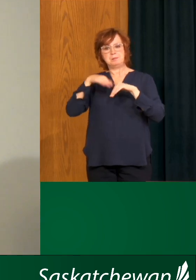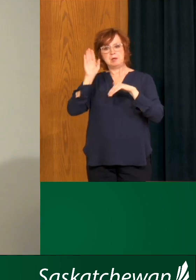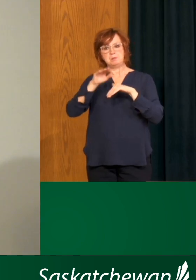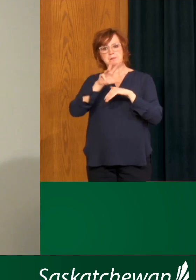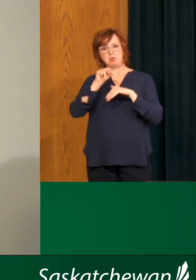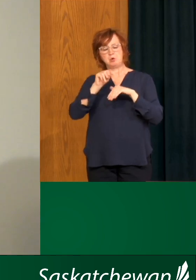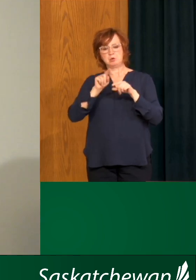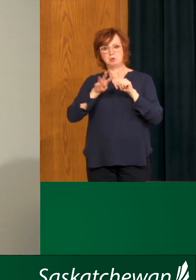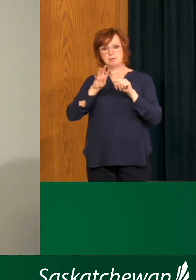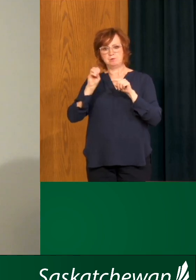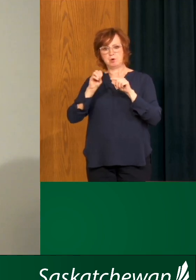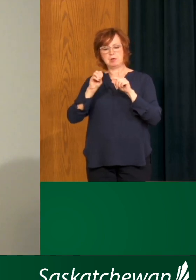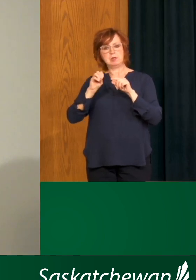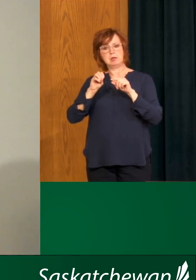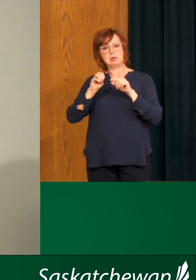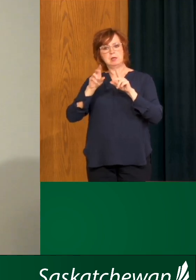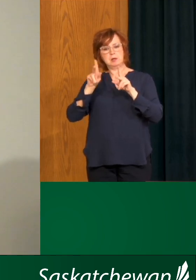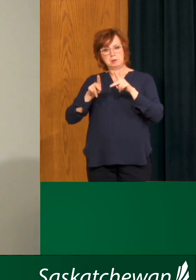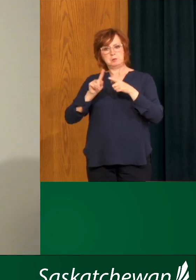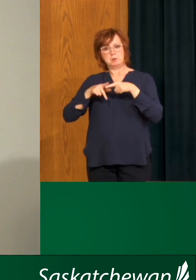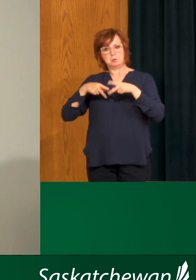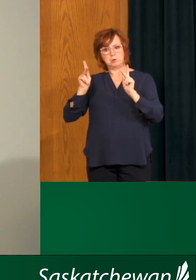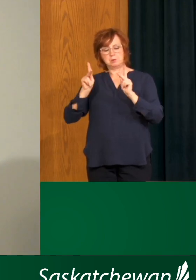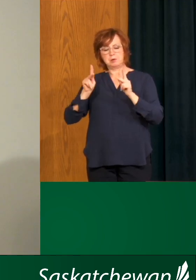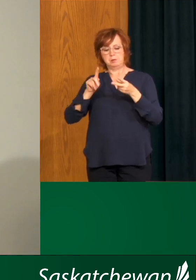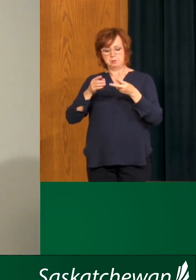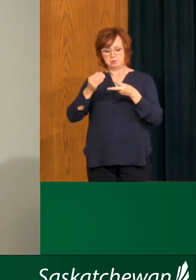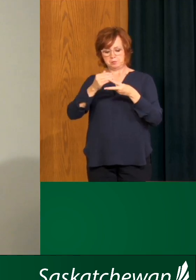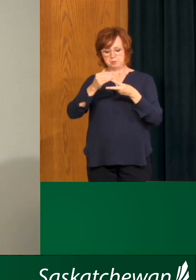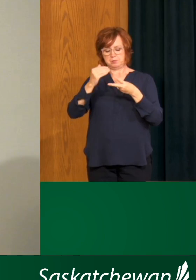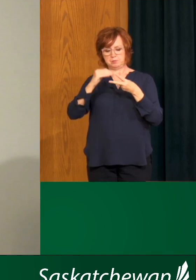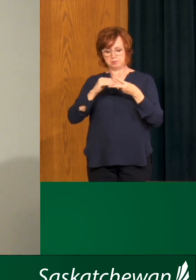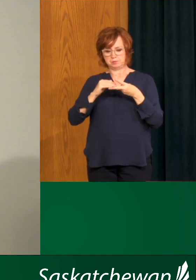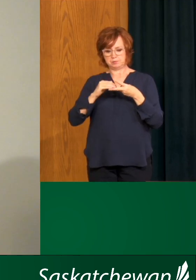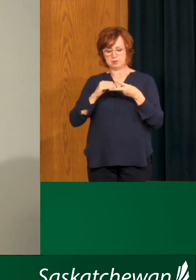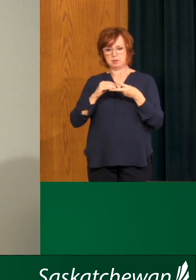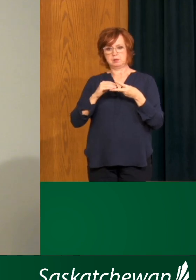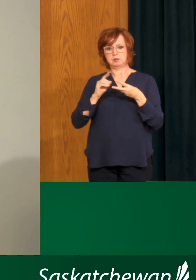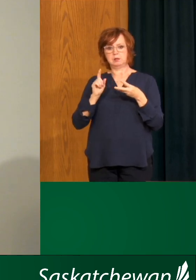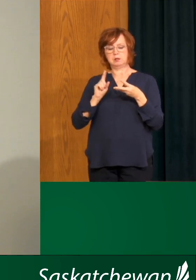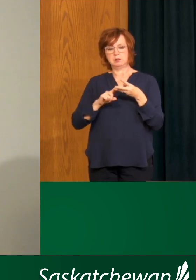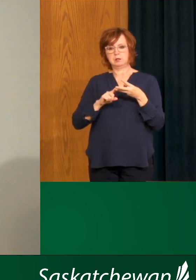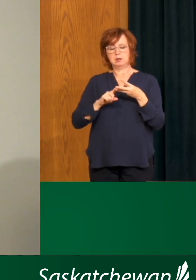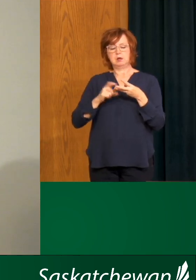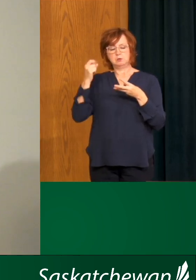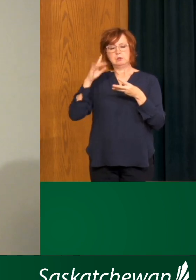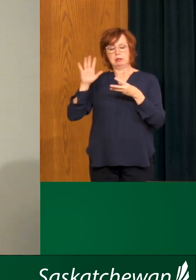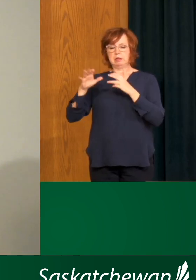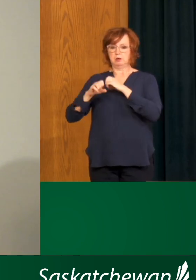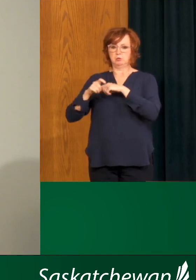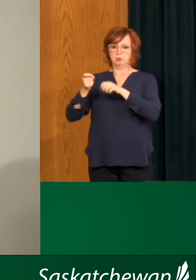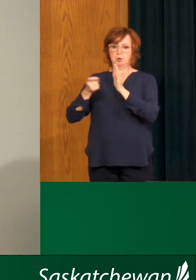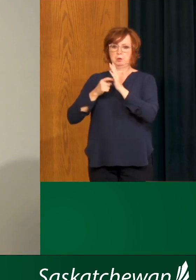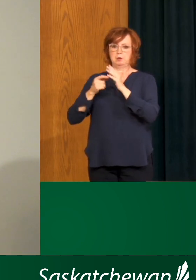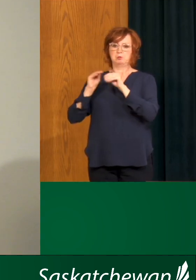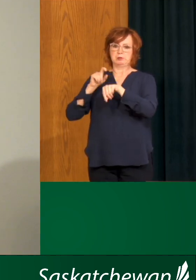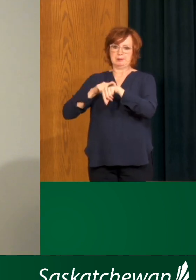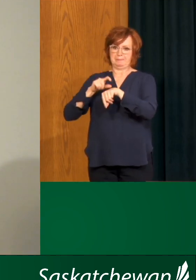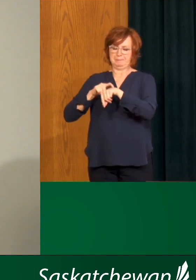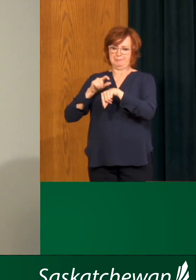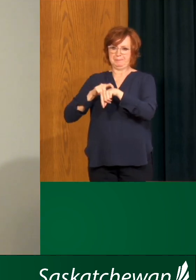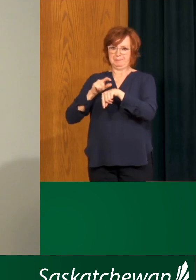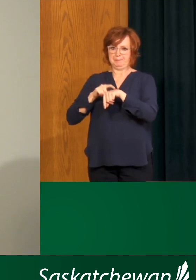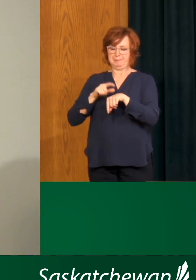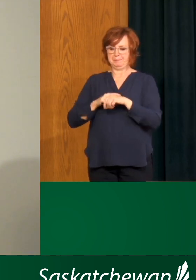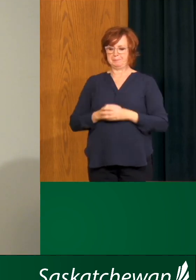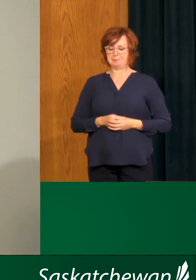and are able to give blood samples for serology testing, that is taking some time. But yes, definitely we would like to